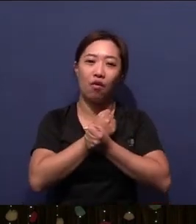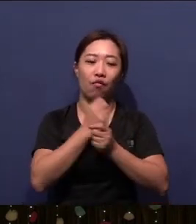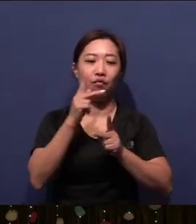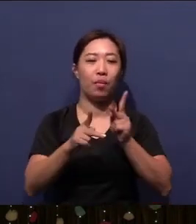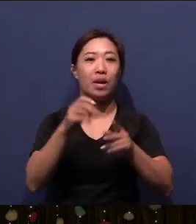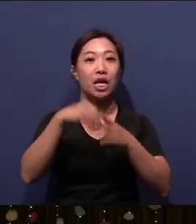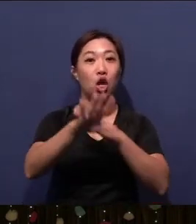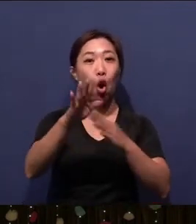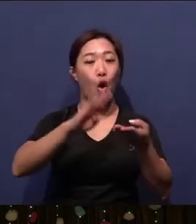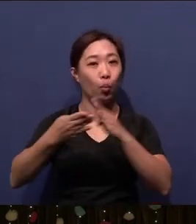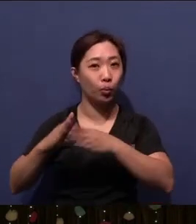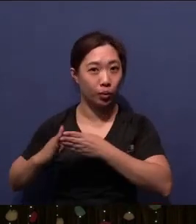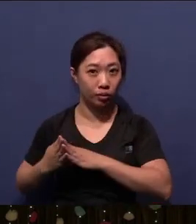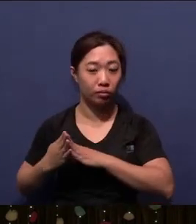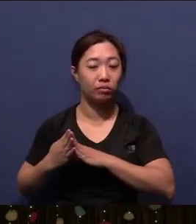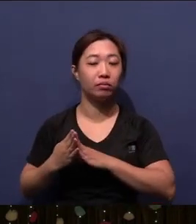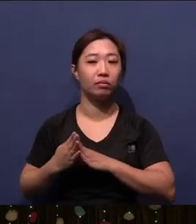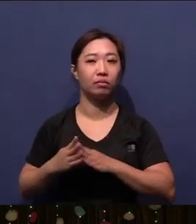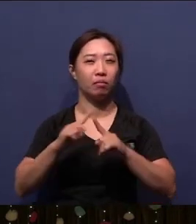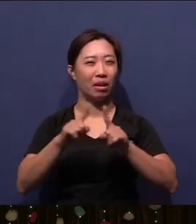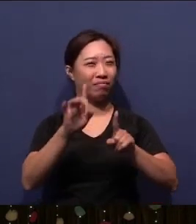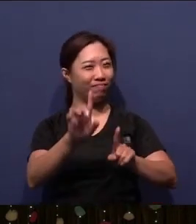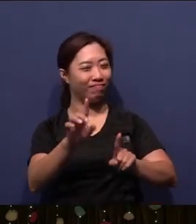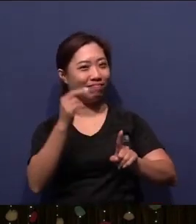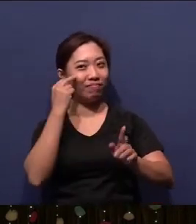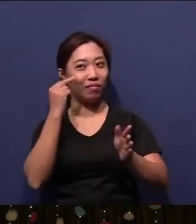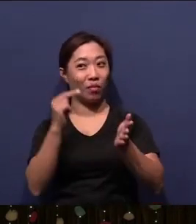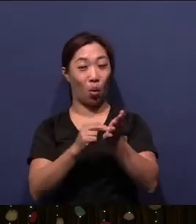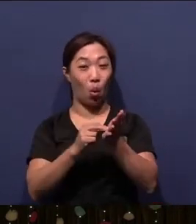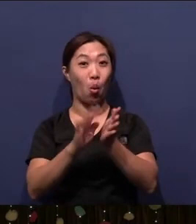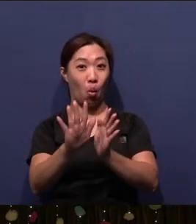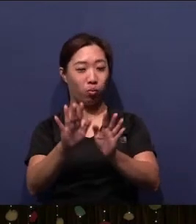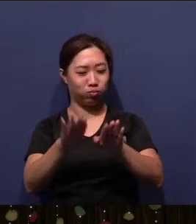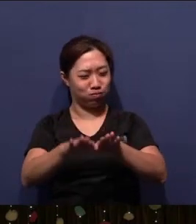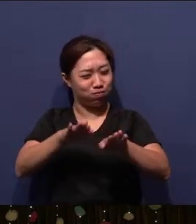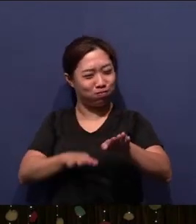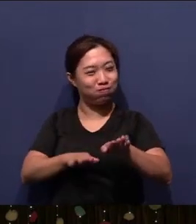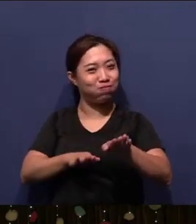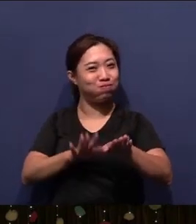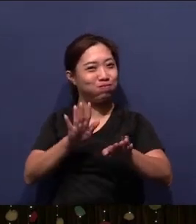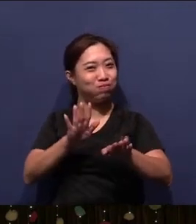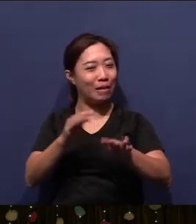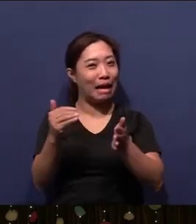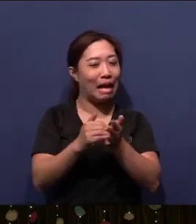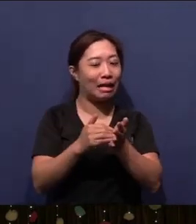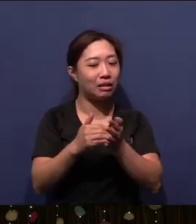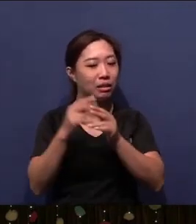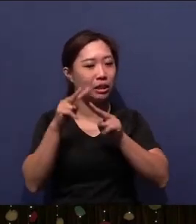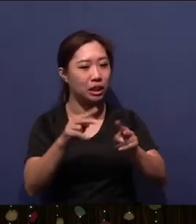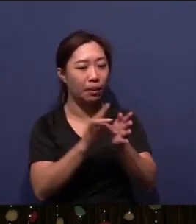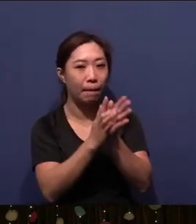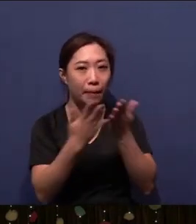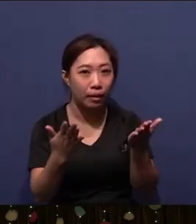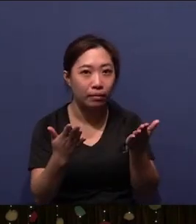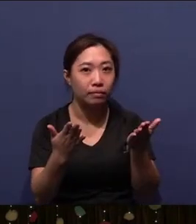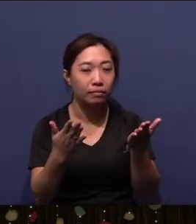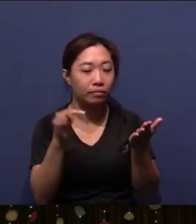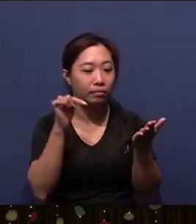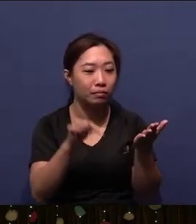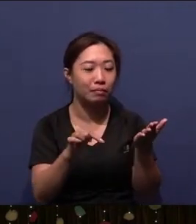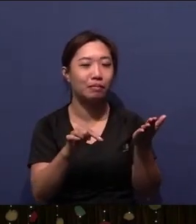community. But please take a note, okay? We also want to take a step back out of the book of Matthew and look at the biblical